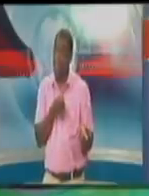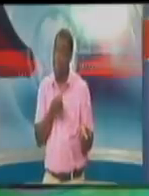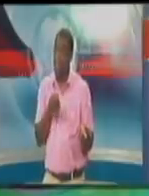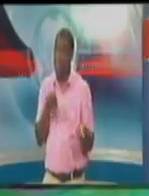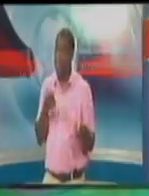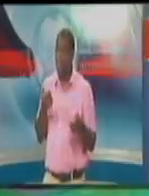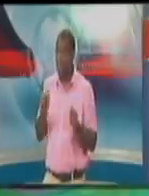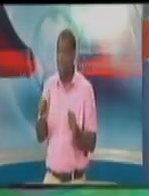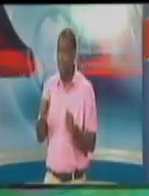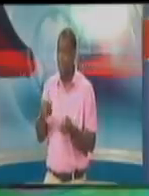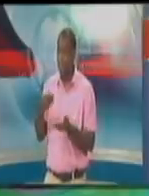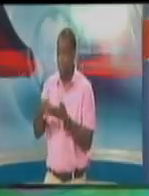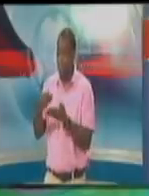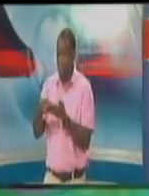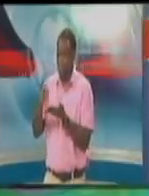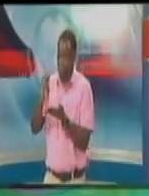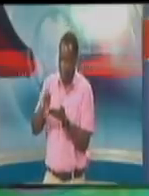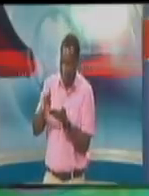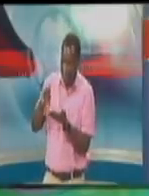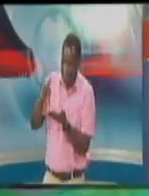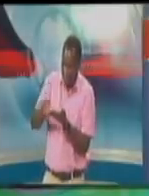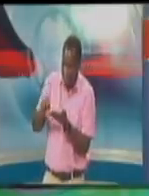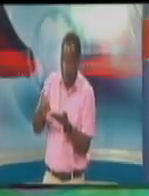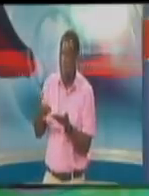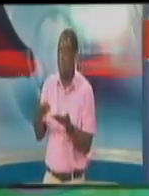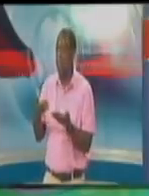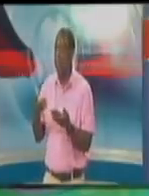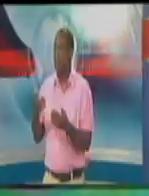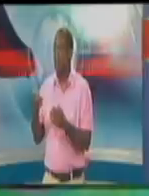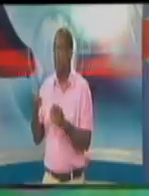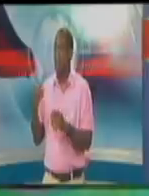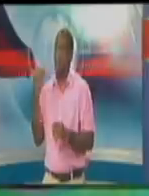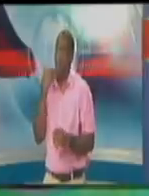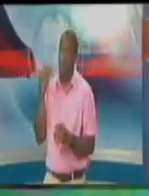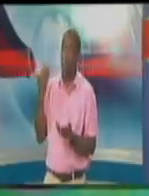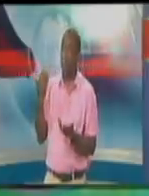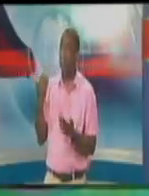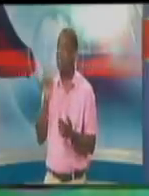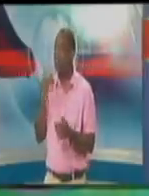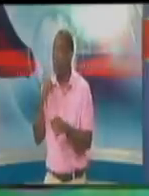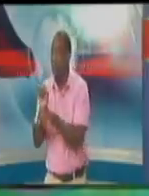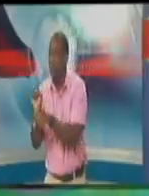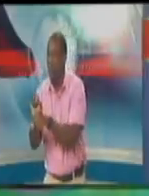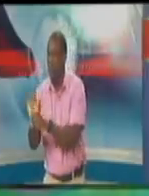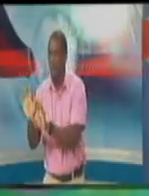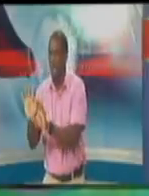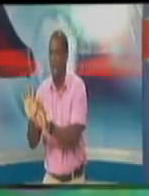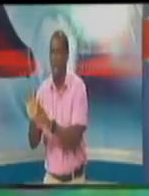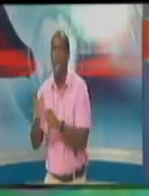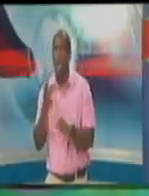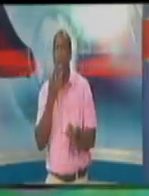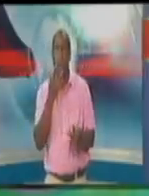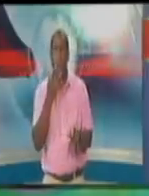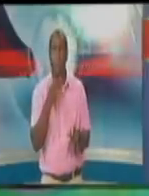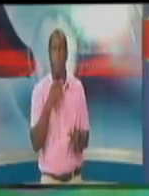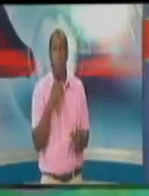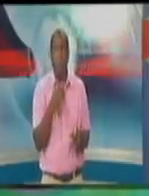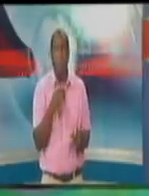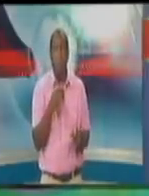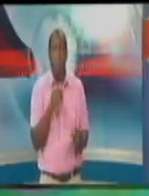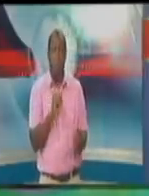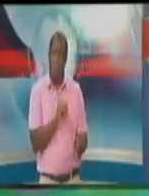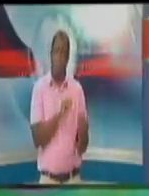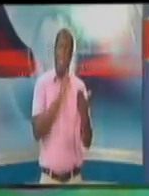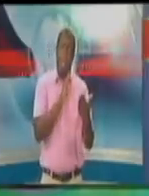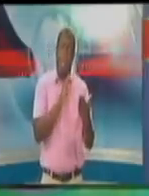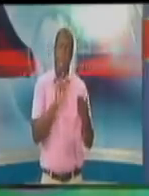health system isn't overwhelmed. What's your take on people's thinking like that? That, you know, we could do this and let's go ahead, and if we get infected,